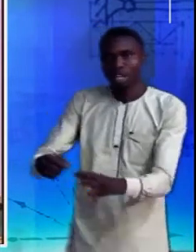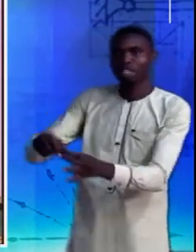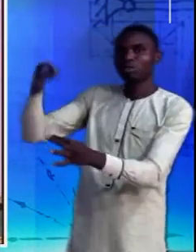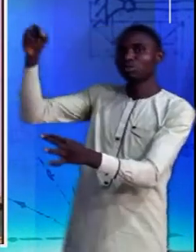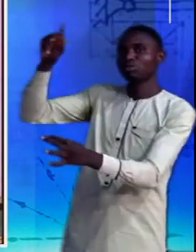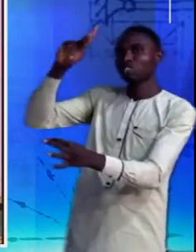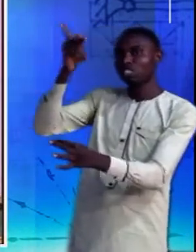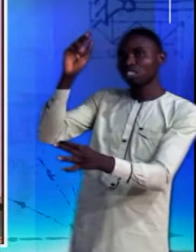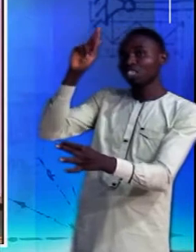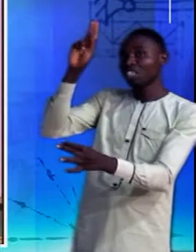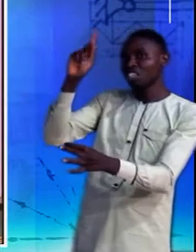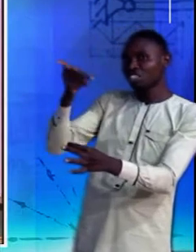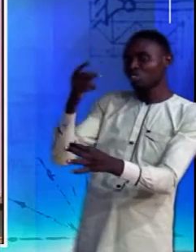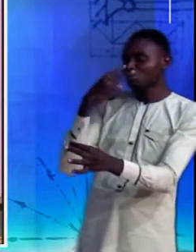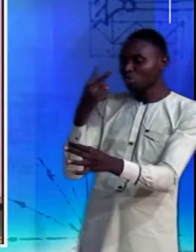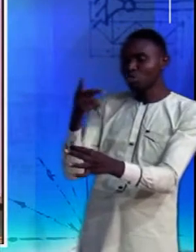that